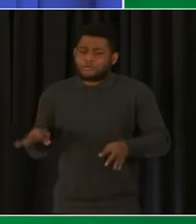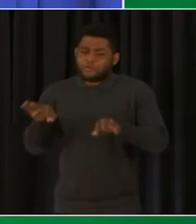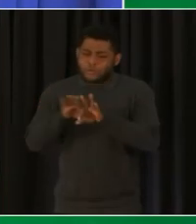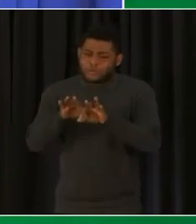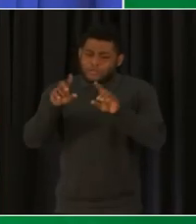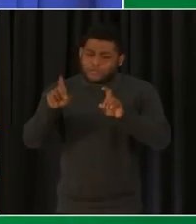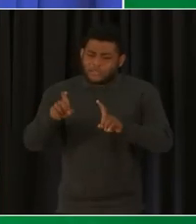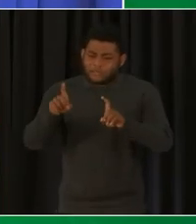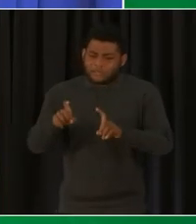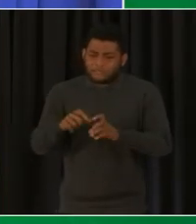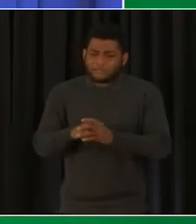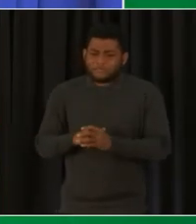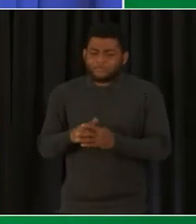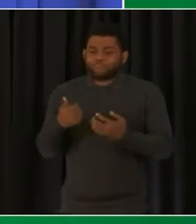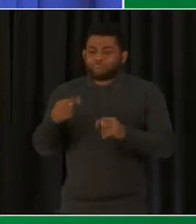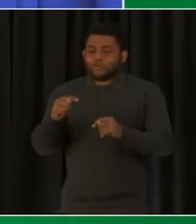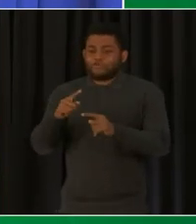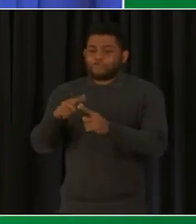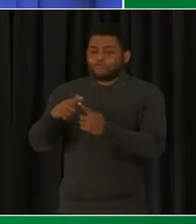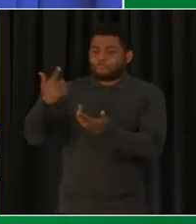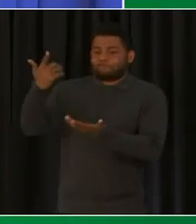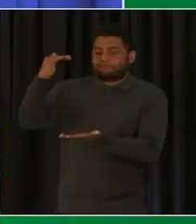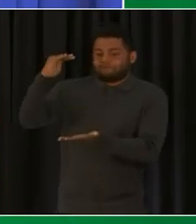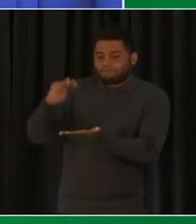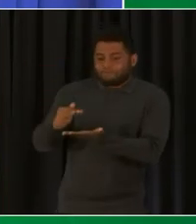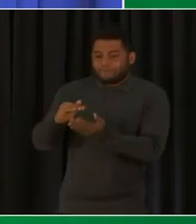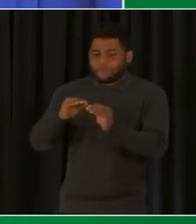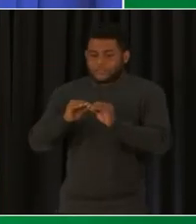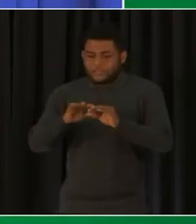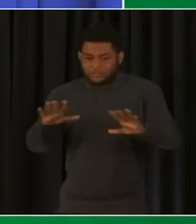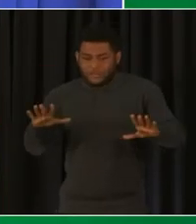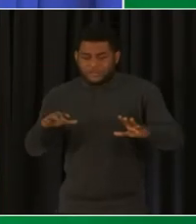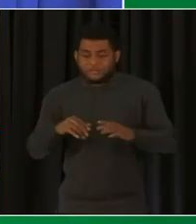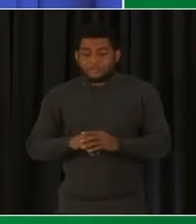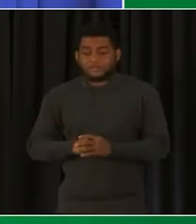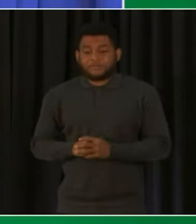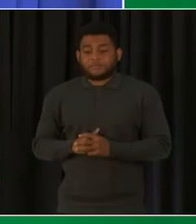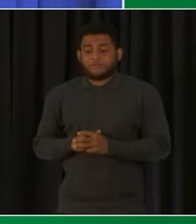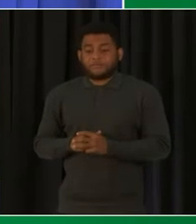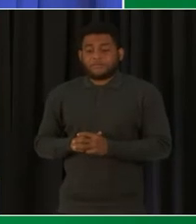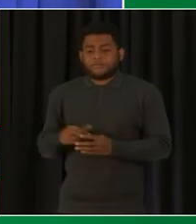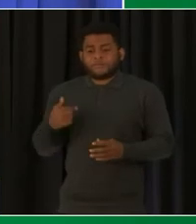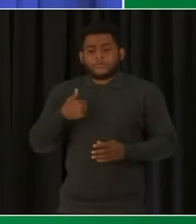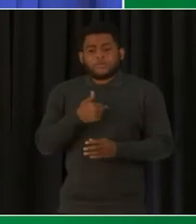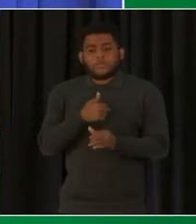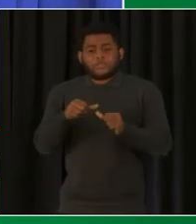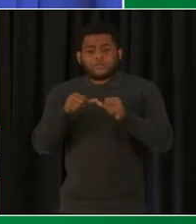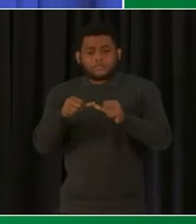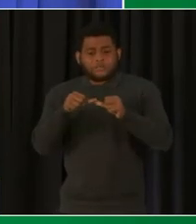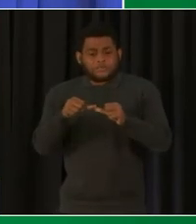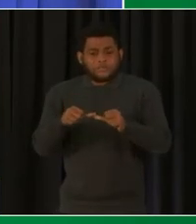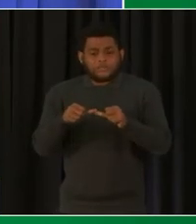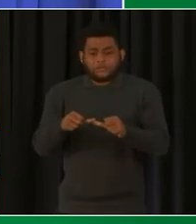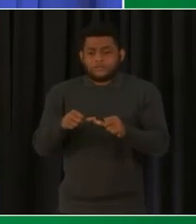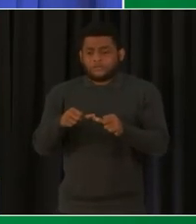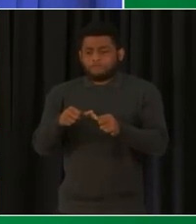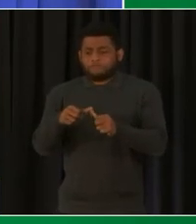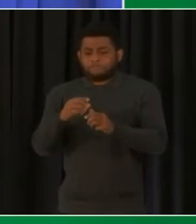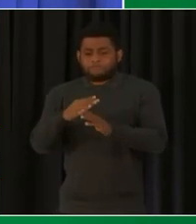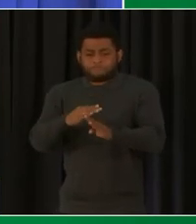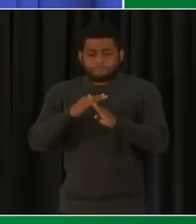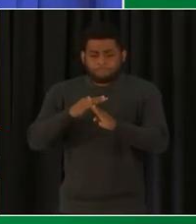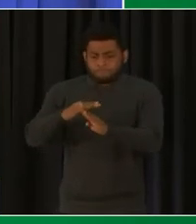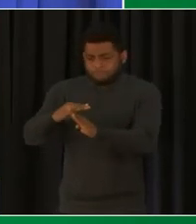this additional mitigation strategy. And so we're continuing to just be sure that we're doing everything we can do to ensure